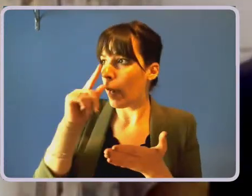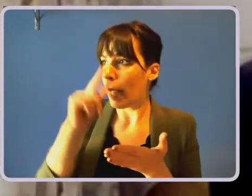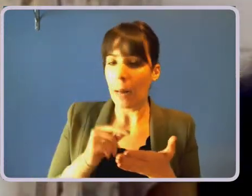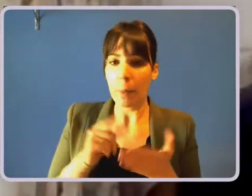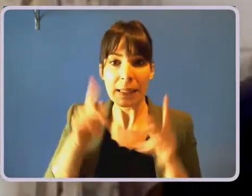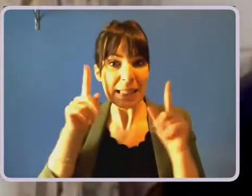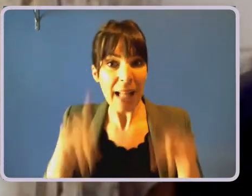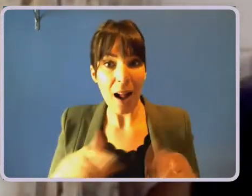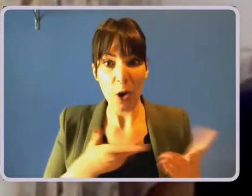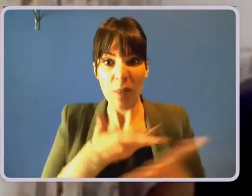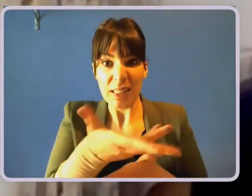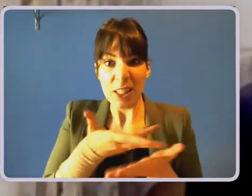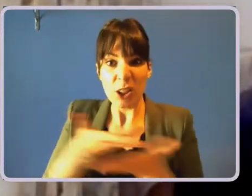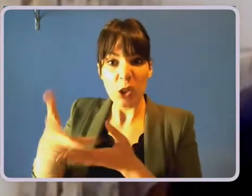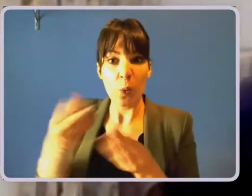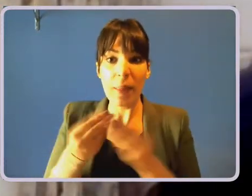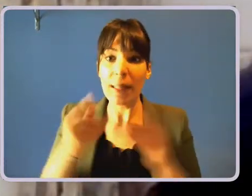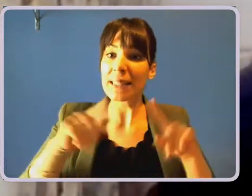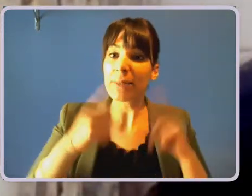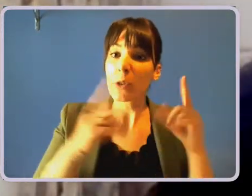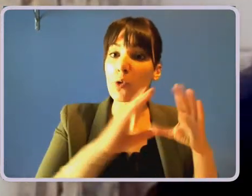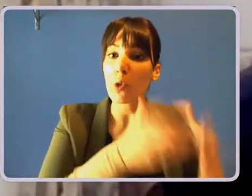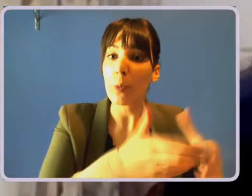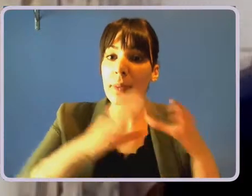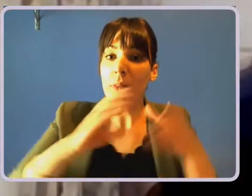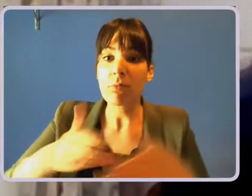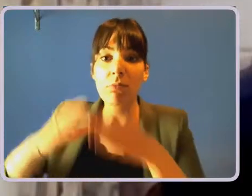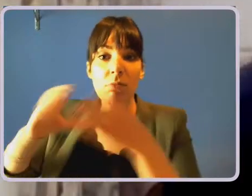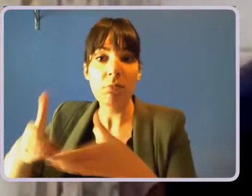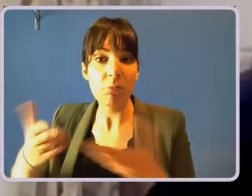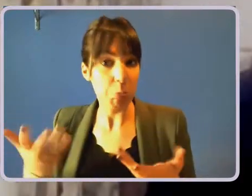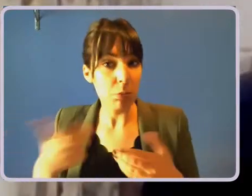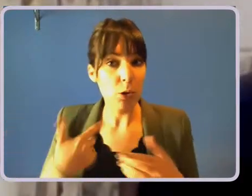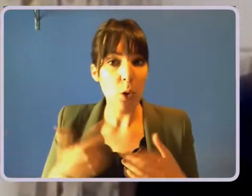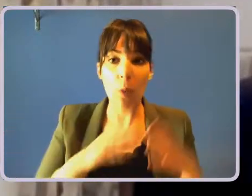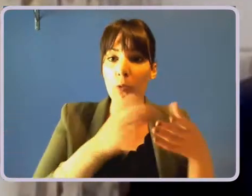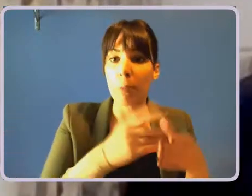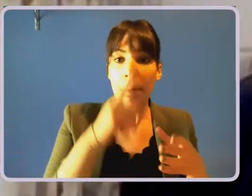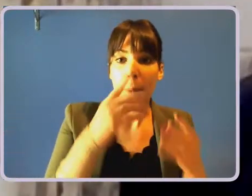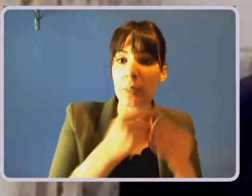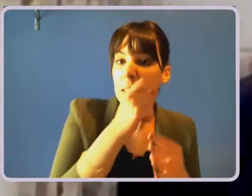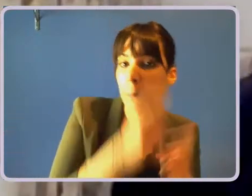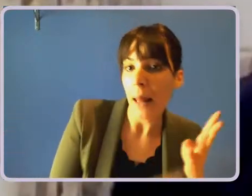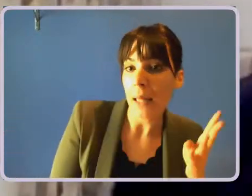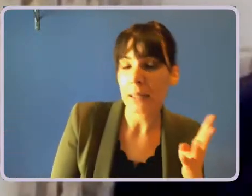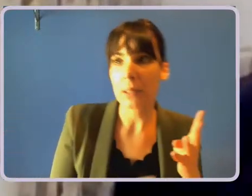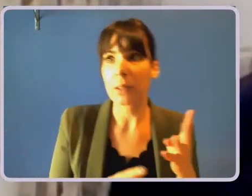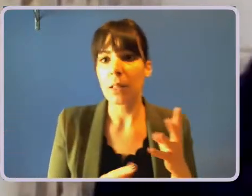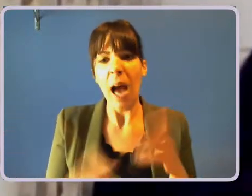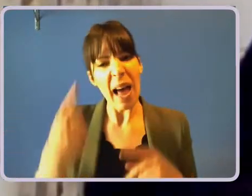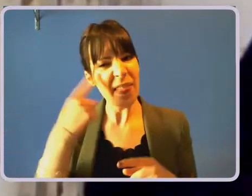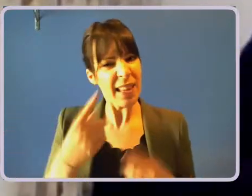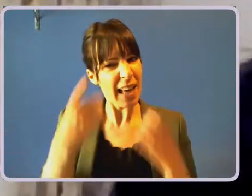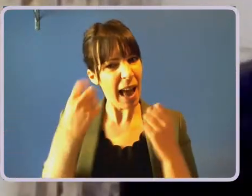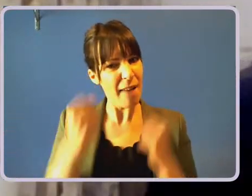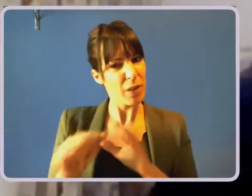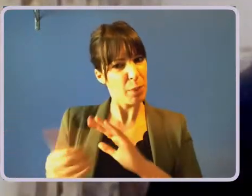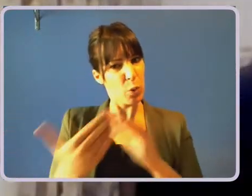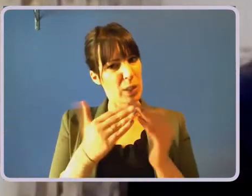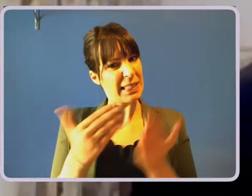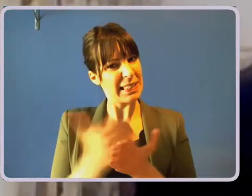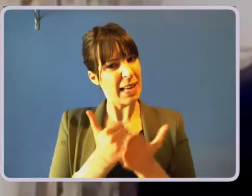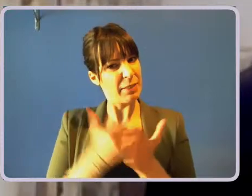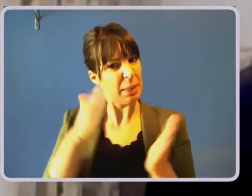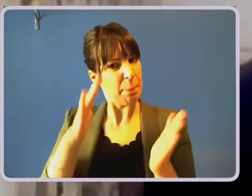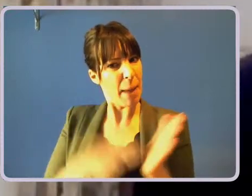different groups, people with disability, and how I think there's Community Safety Month usually comes up in October every year.